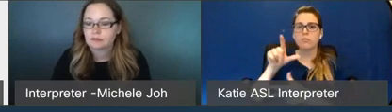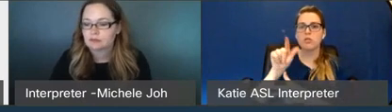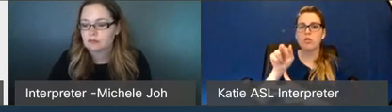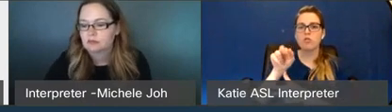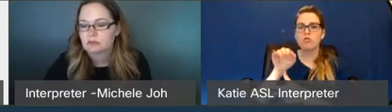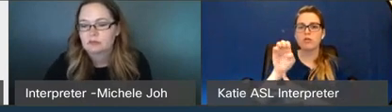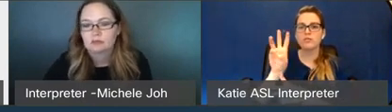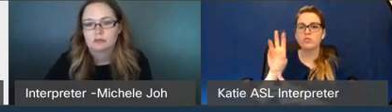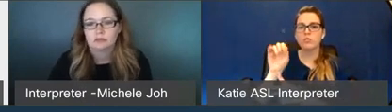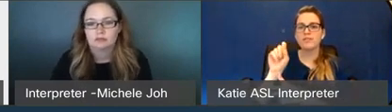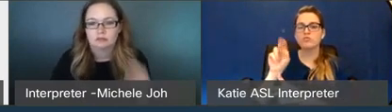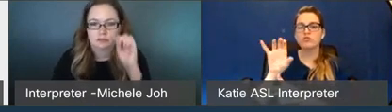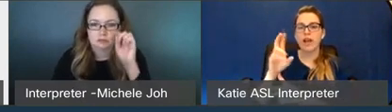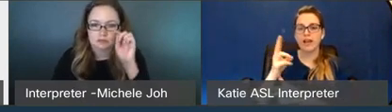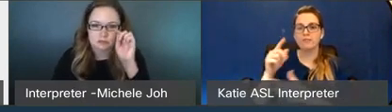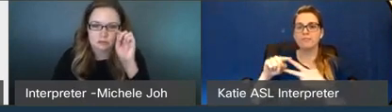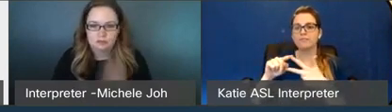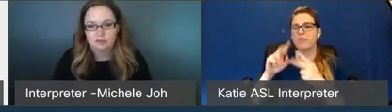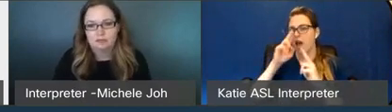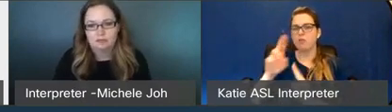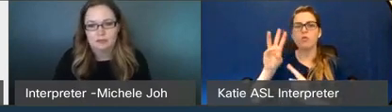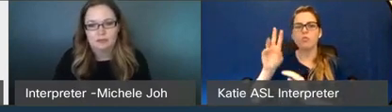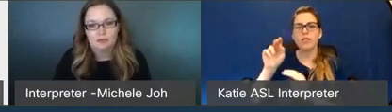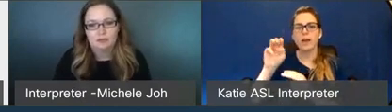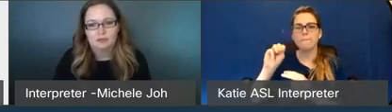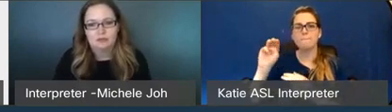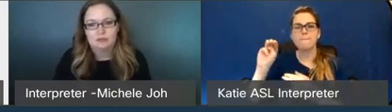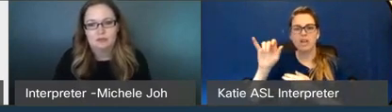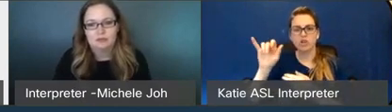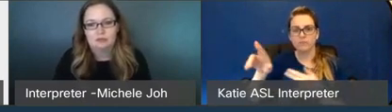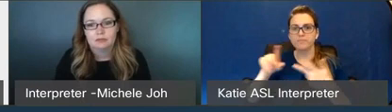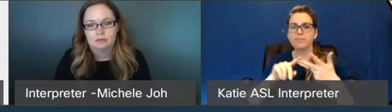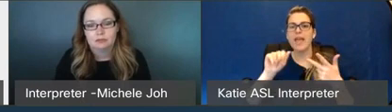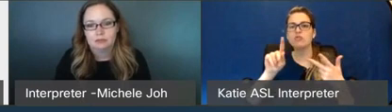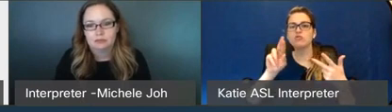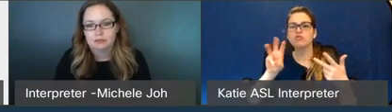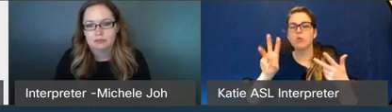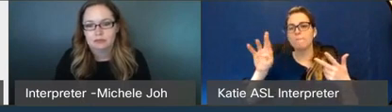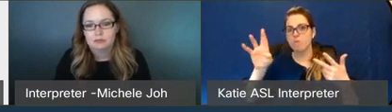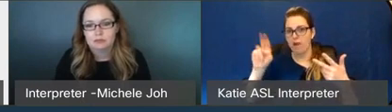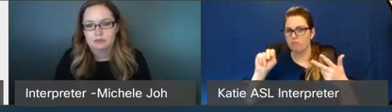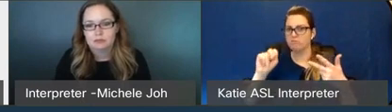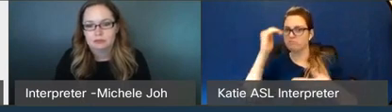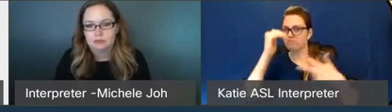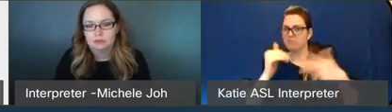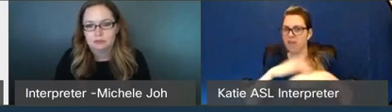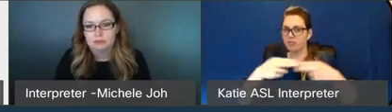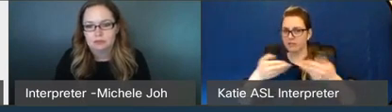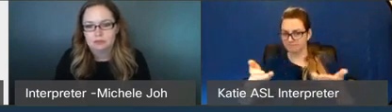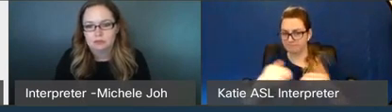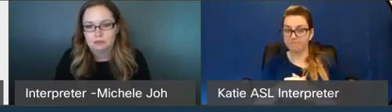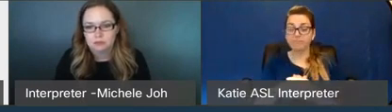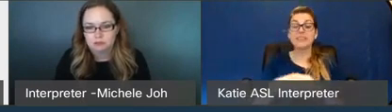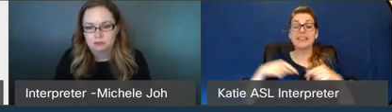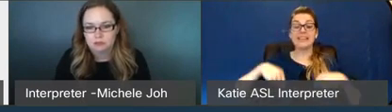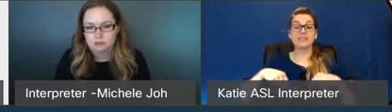the Honorable William Meyer, and Mr. Andrew Brown. Following the webinar, the presenters